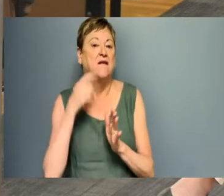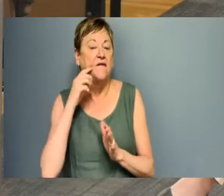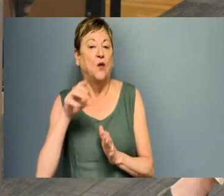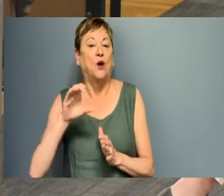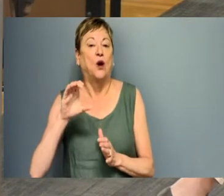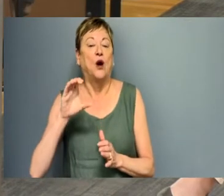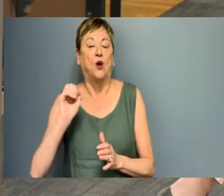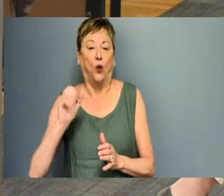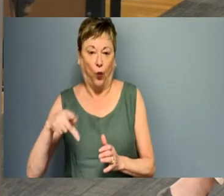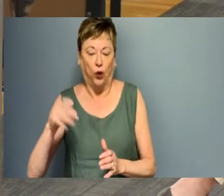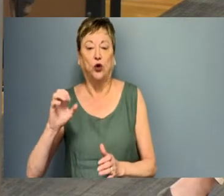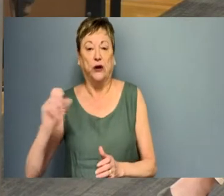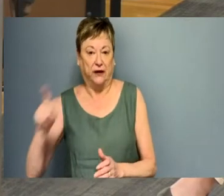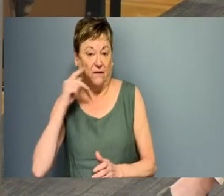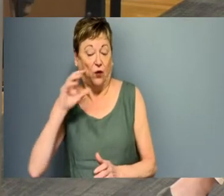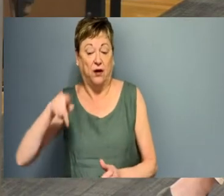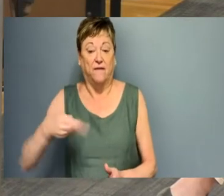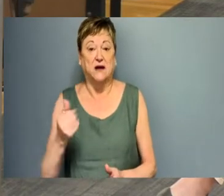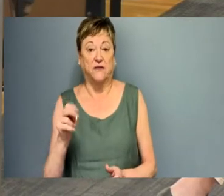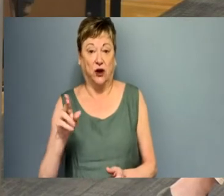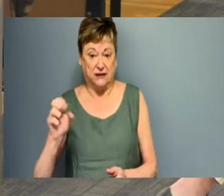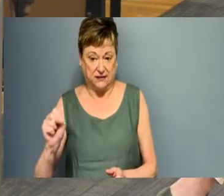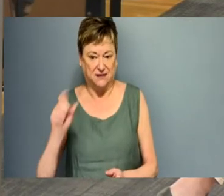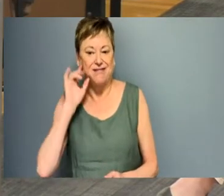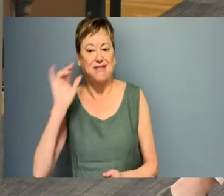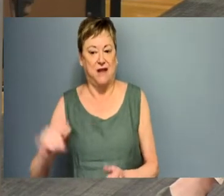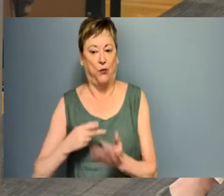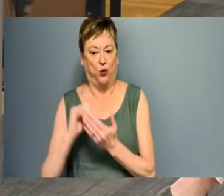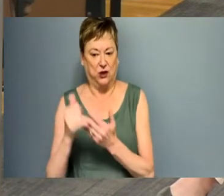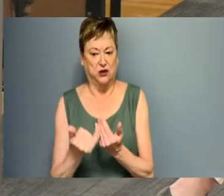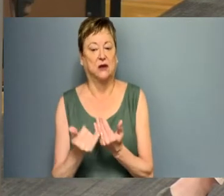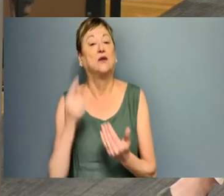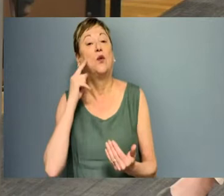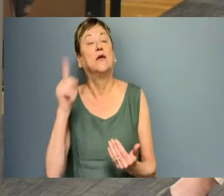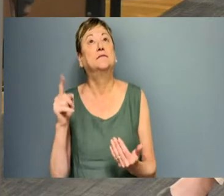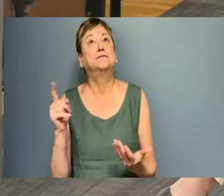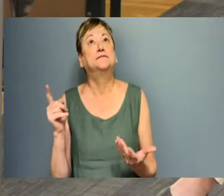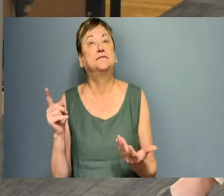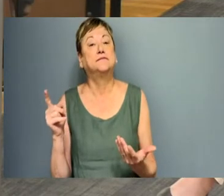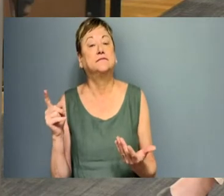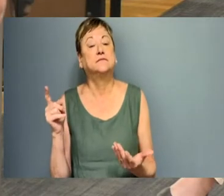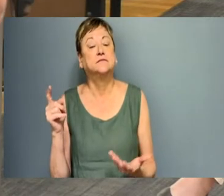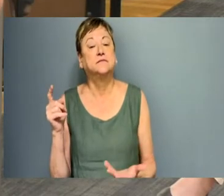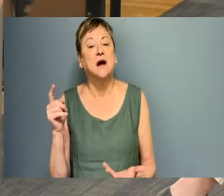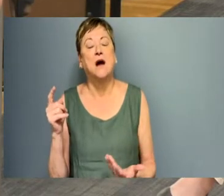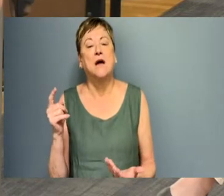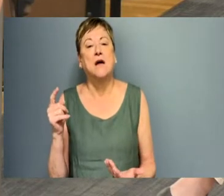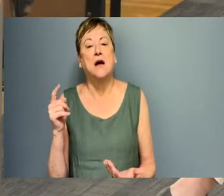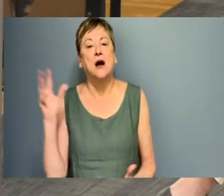phosphorus. And this single project would account for almost